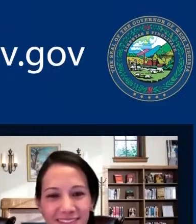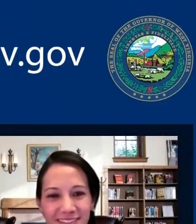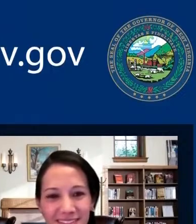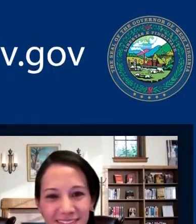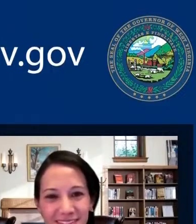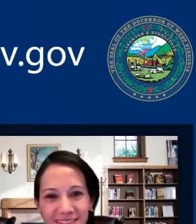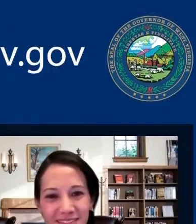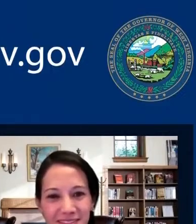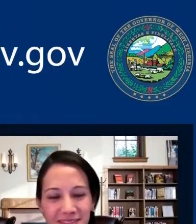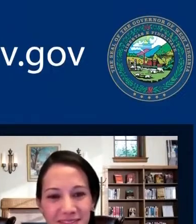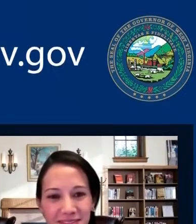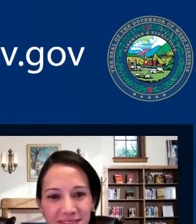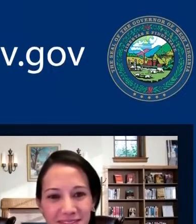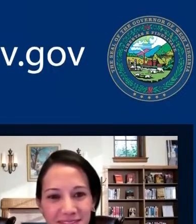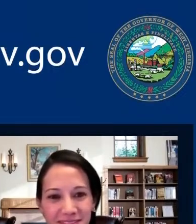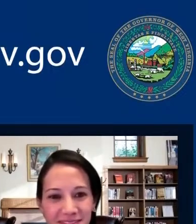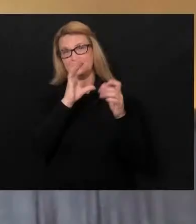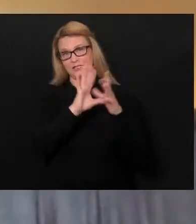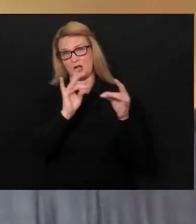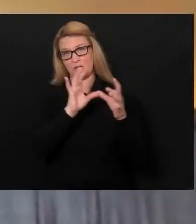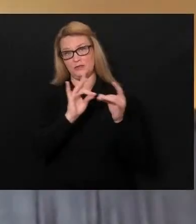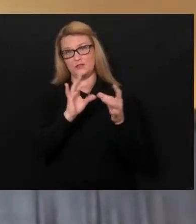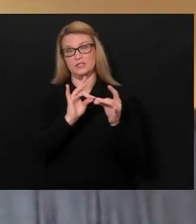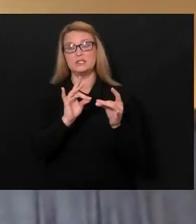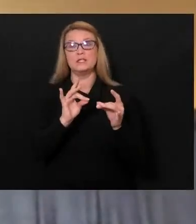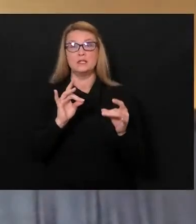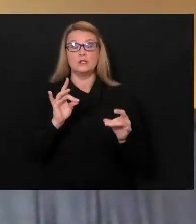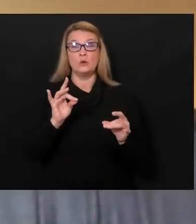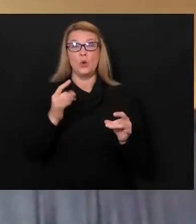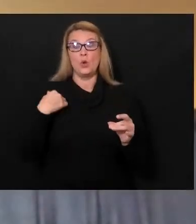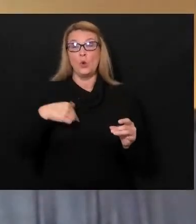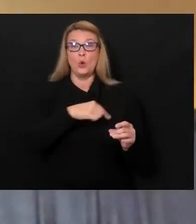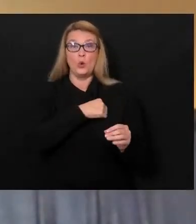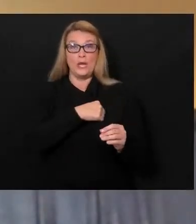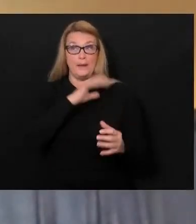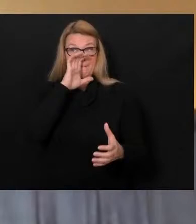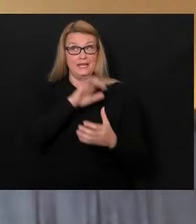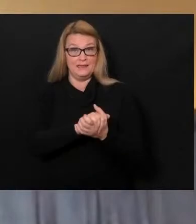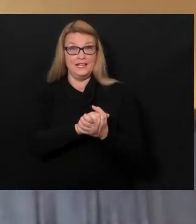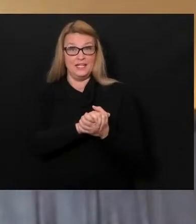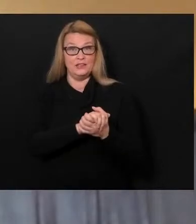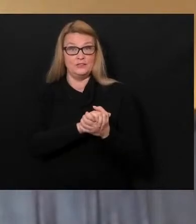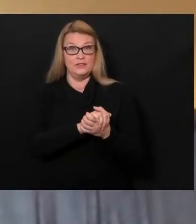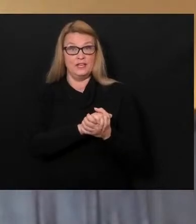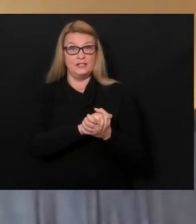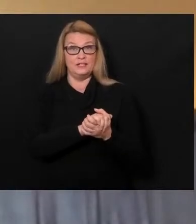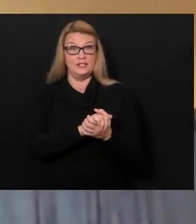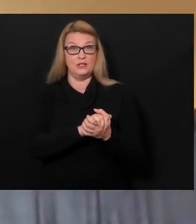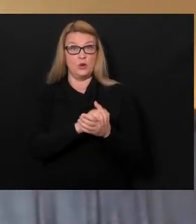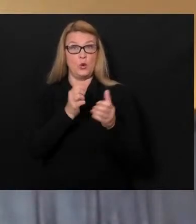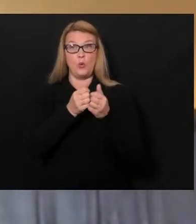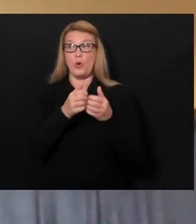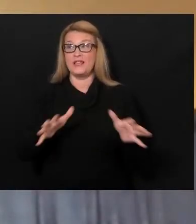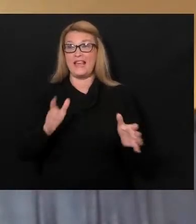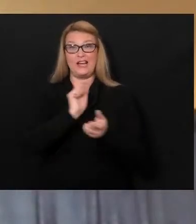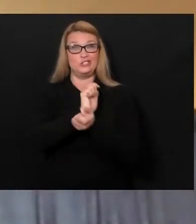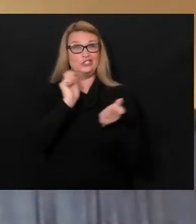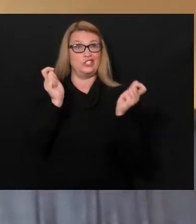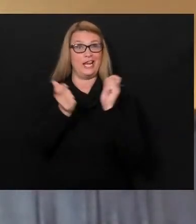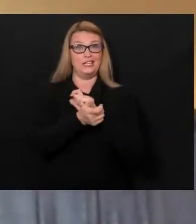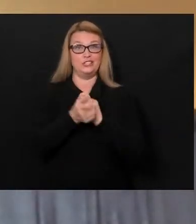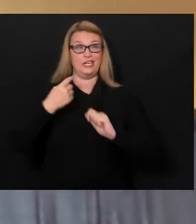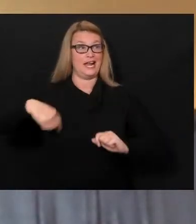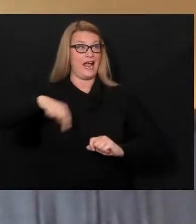make a couple of comments, and thank you, Phil, for the question. We believe that without changing any of the